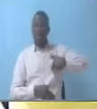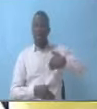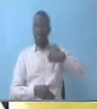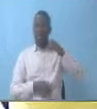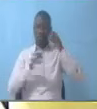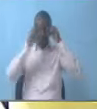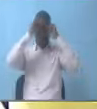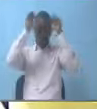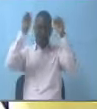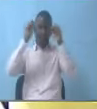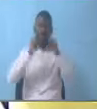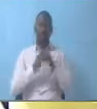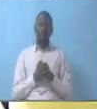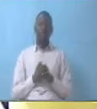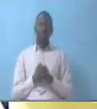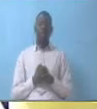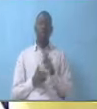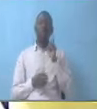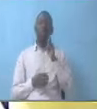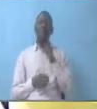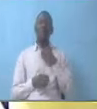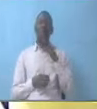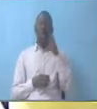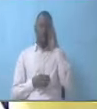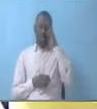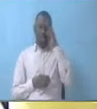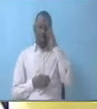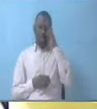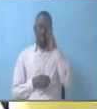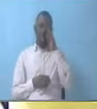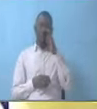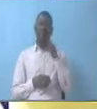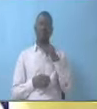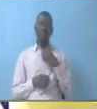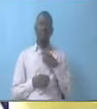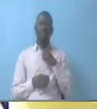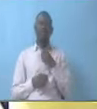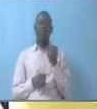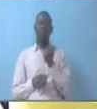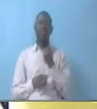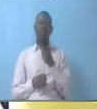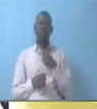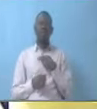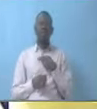One of their principal reasons was the slow pace of national development.